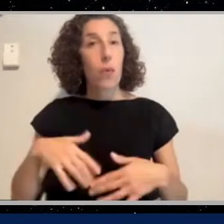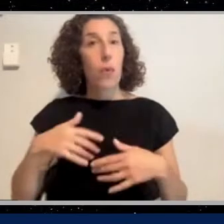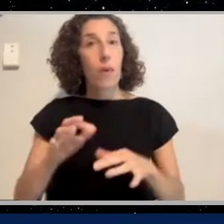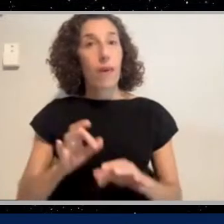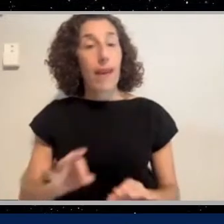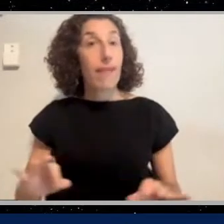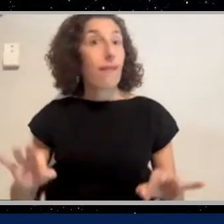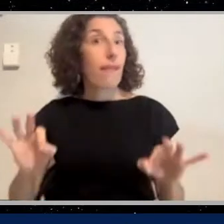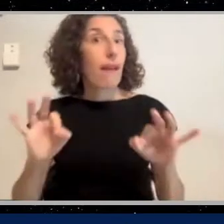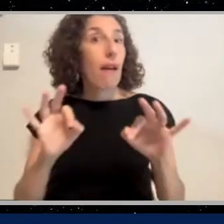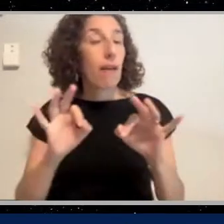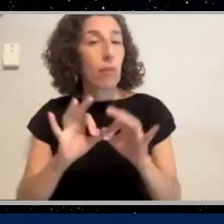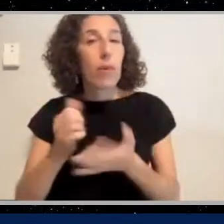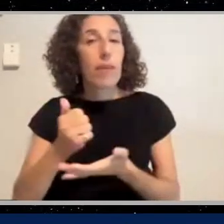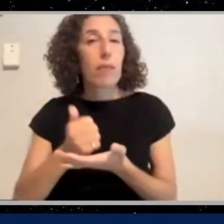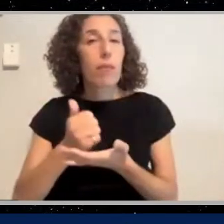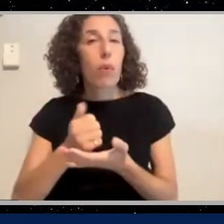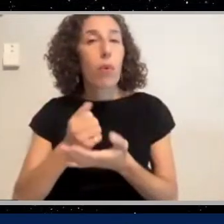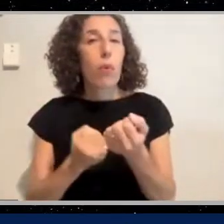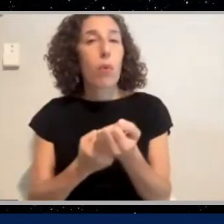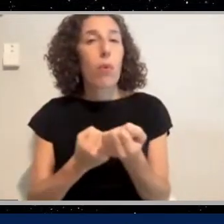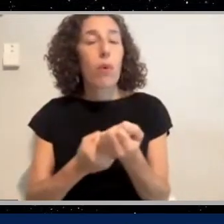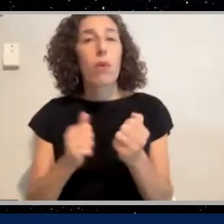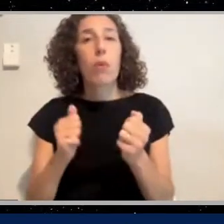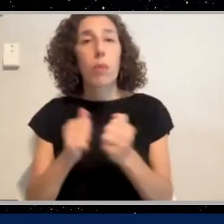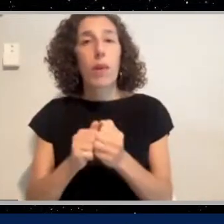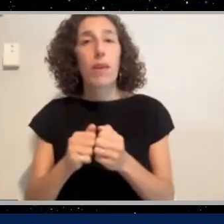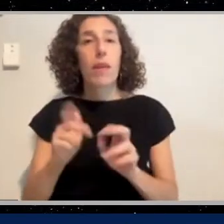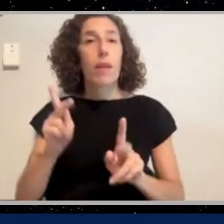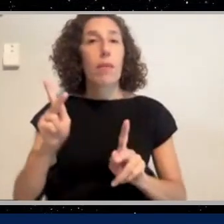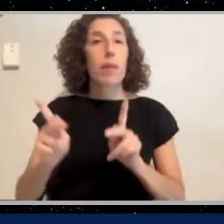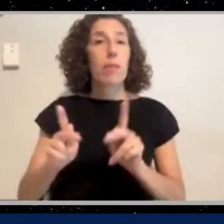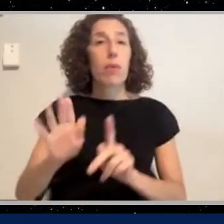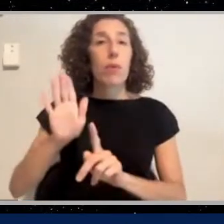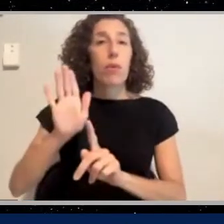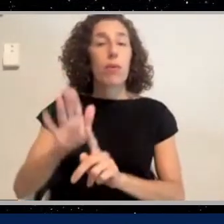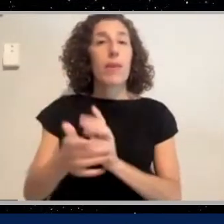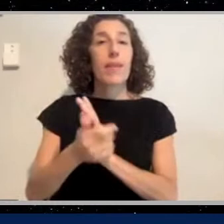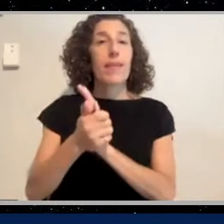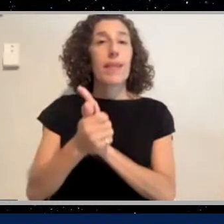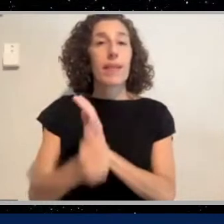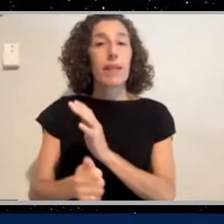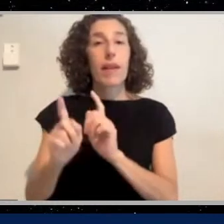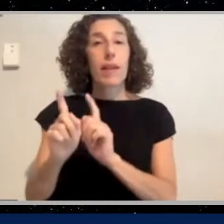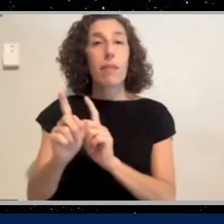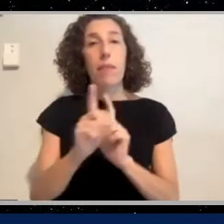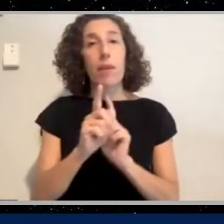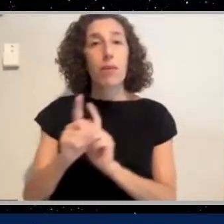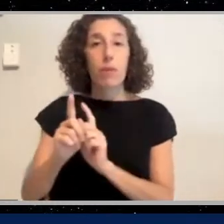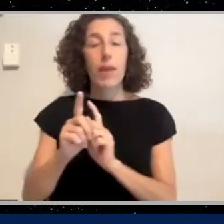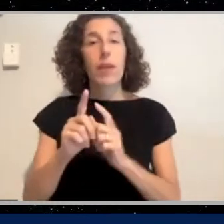organizations that can help new businesses get into space tech, because